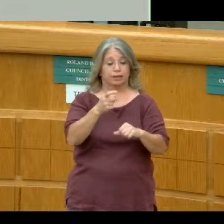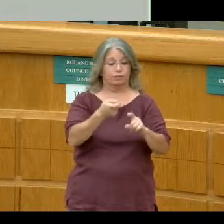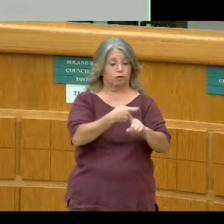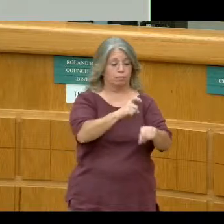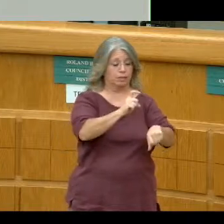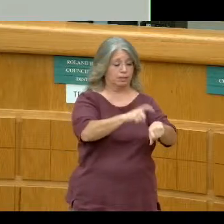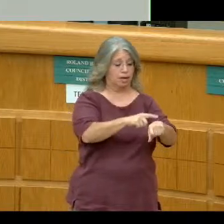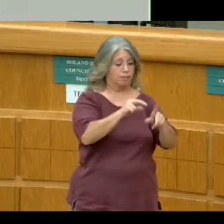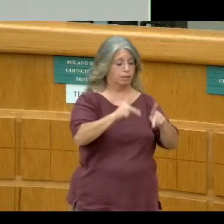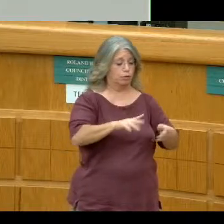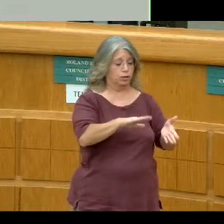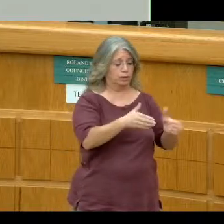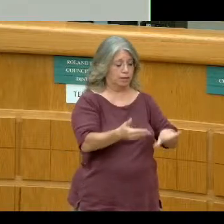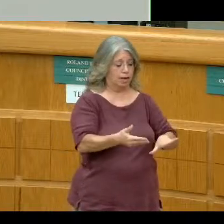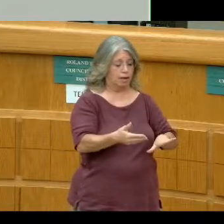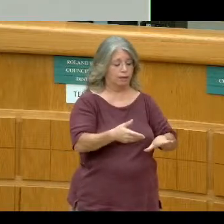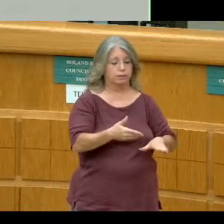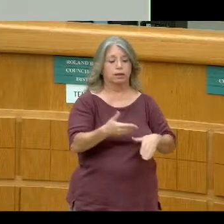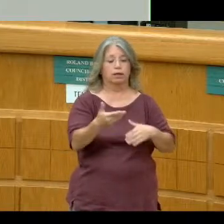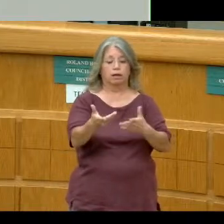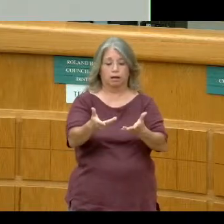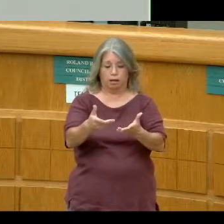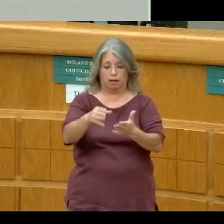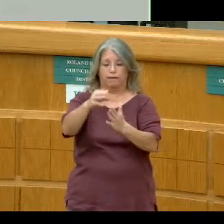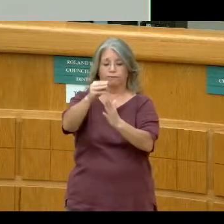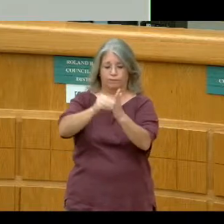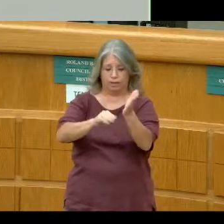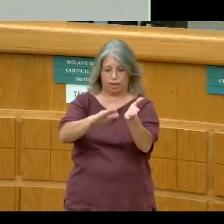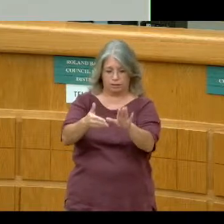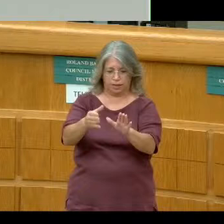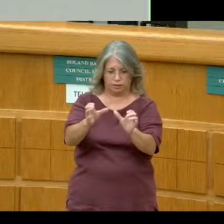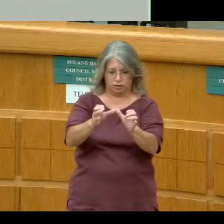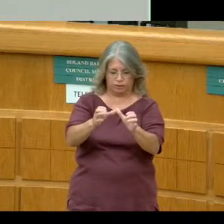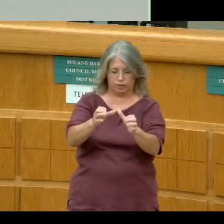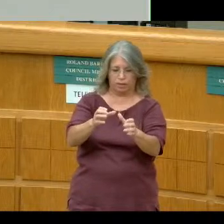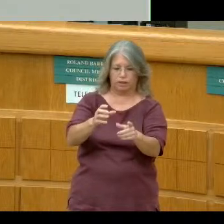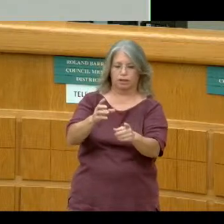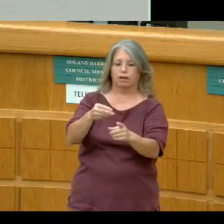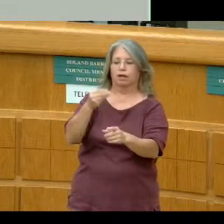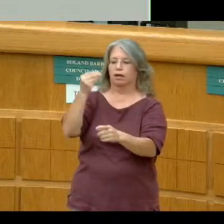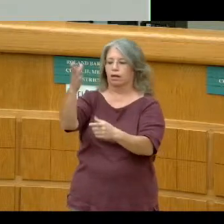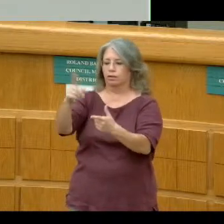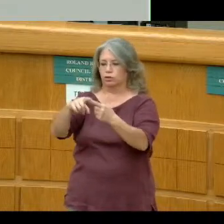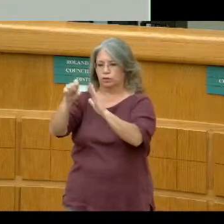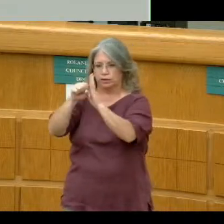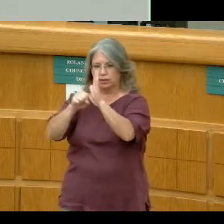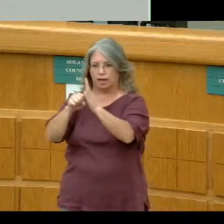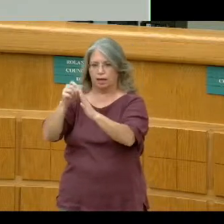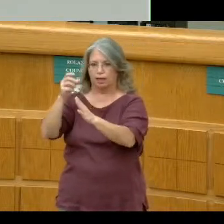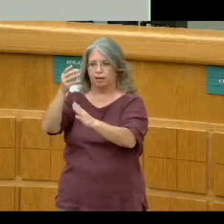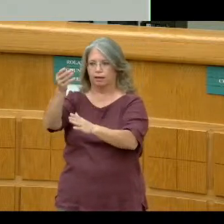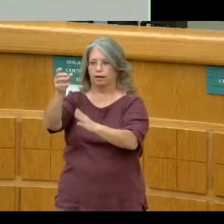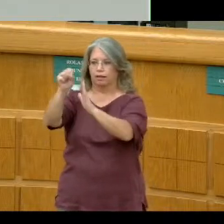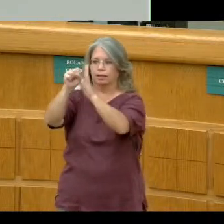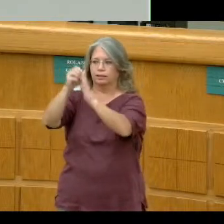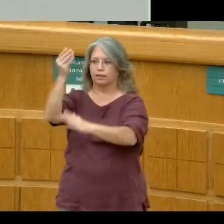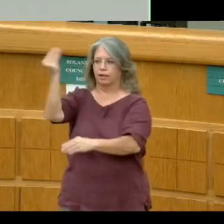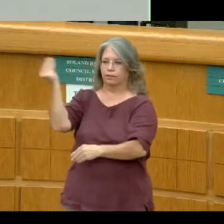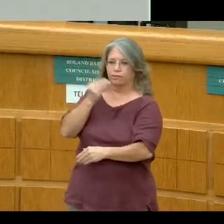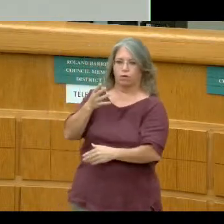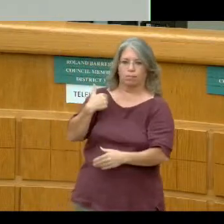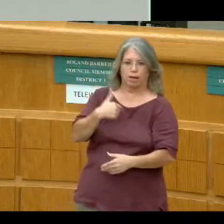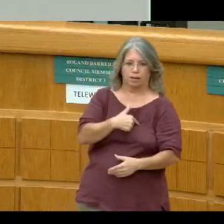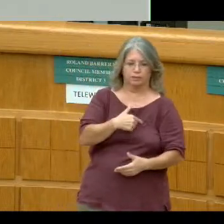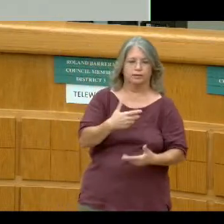certificate's filled out to when it gets reported. There's a little bit of a delay of a few days on average. And you can see that there's a very close